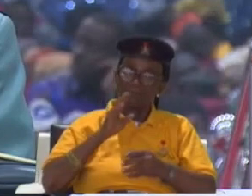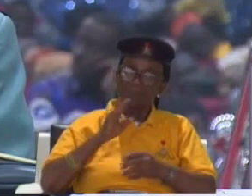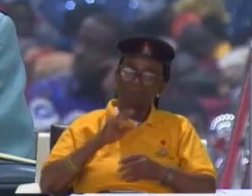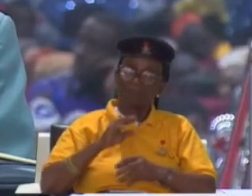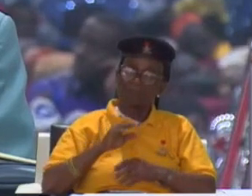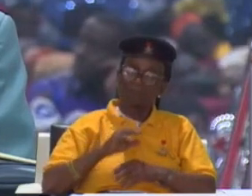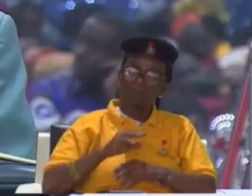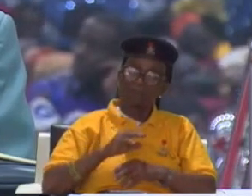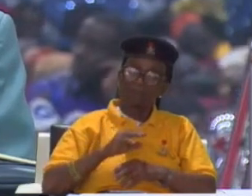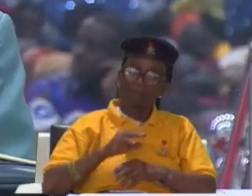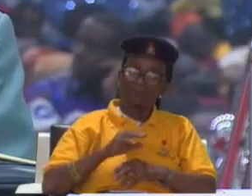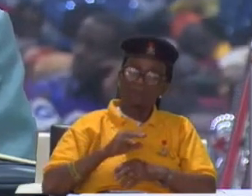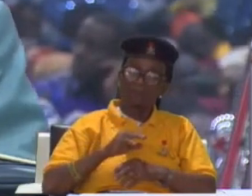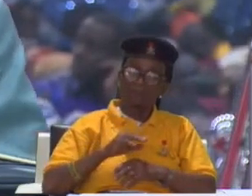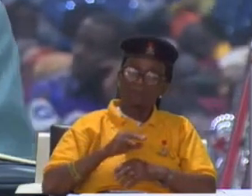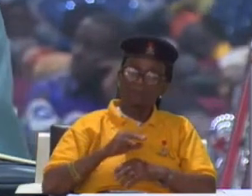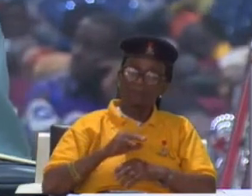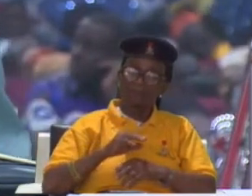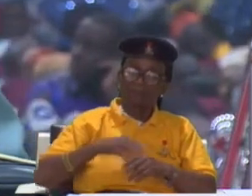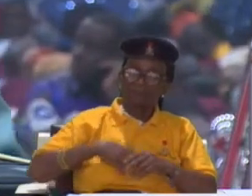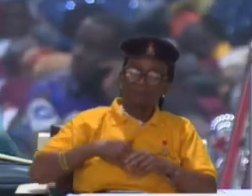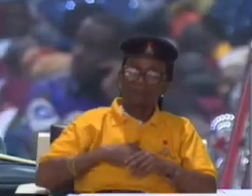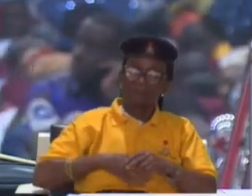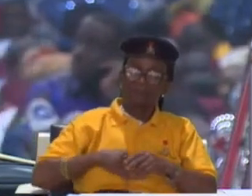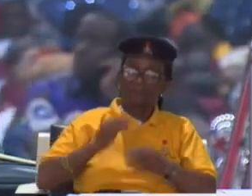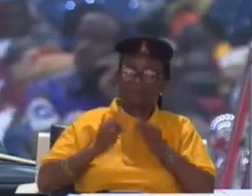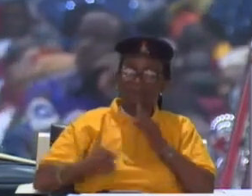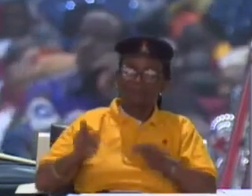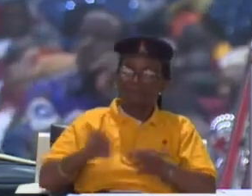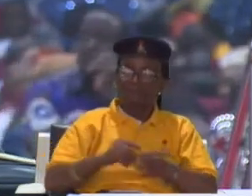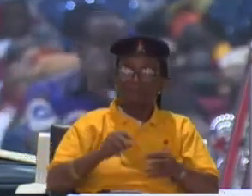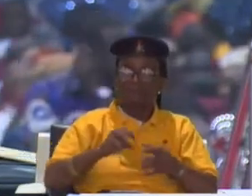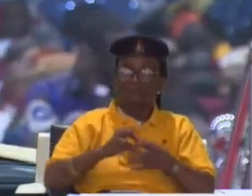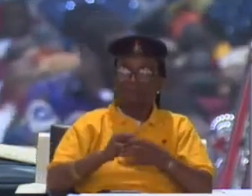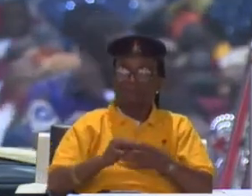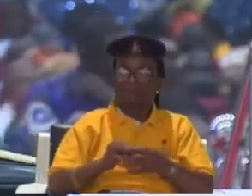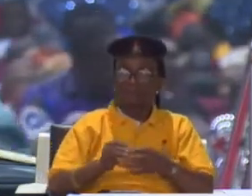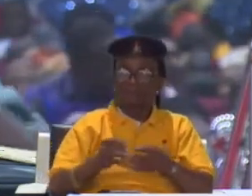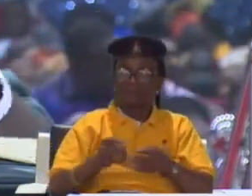Please, if you want to join that club,